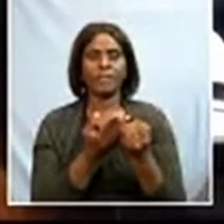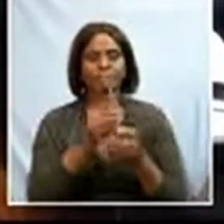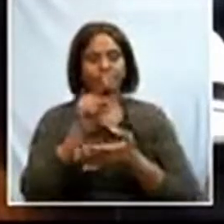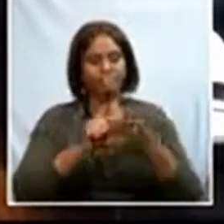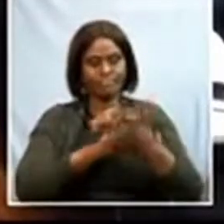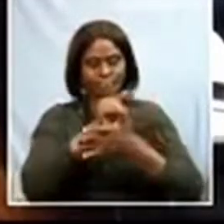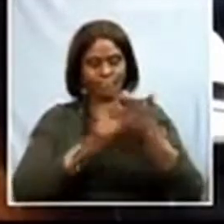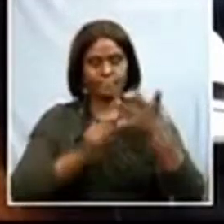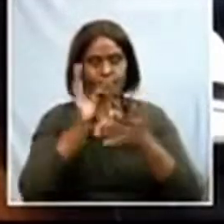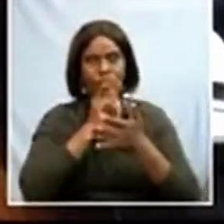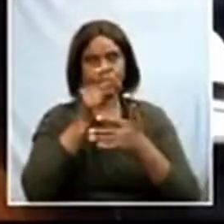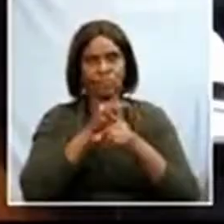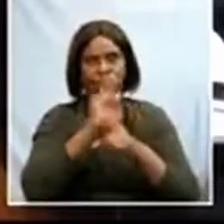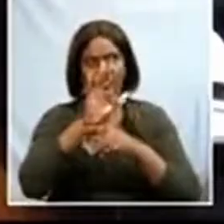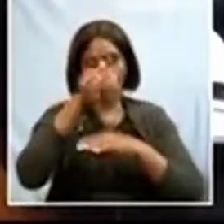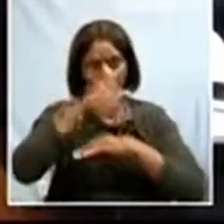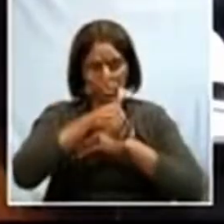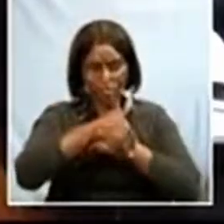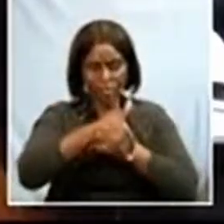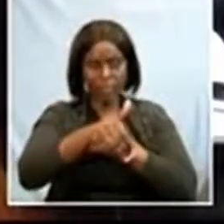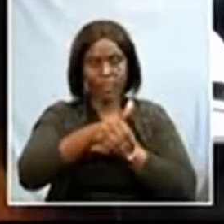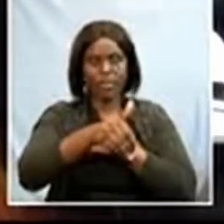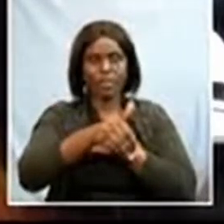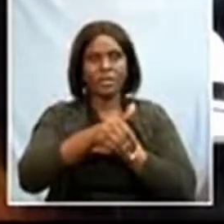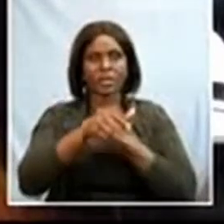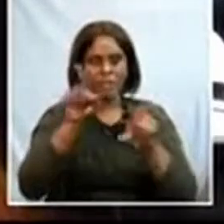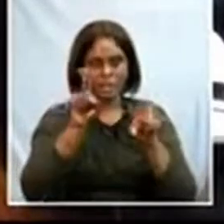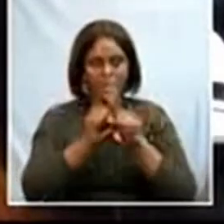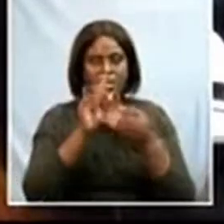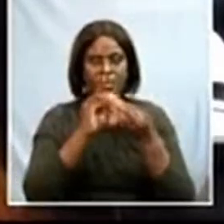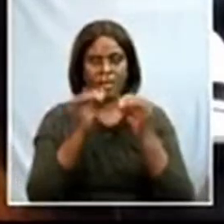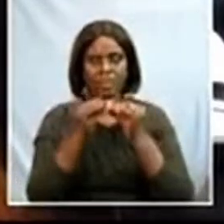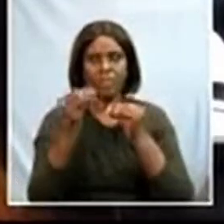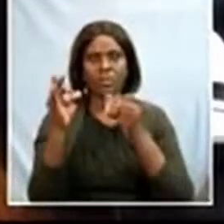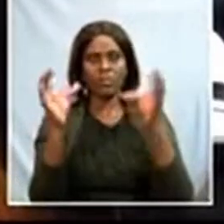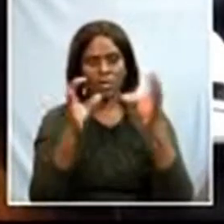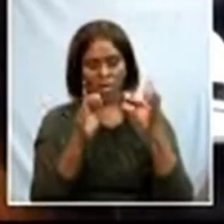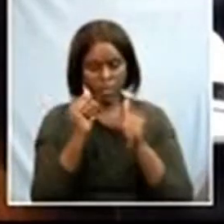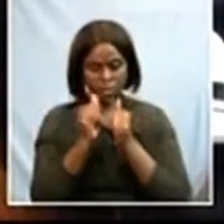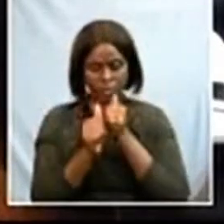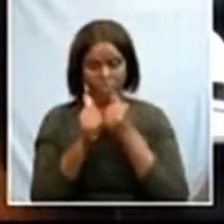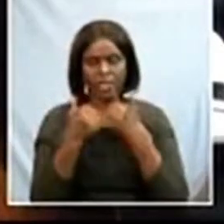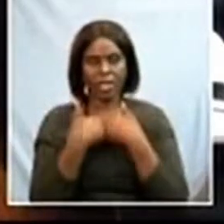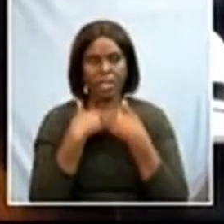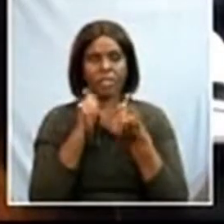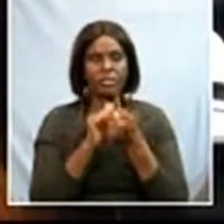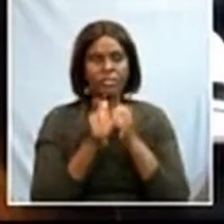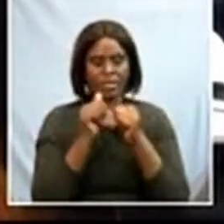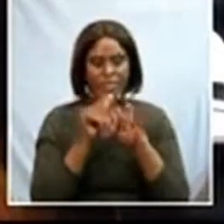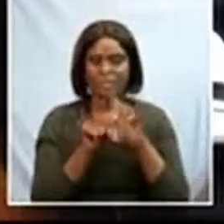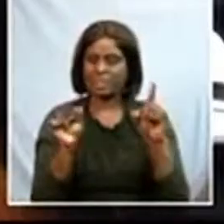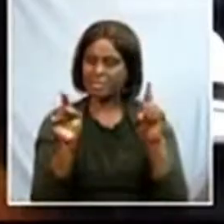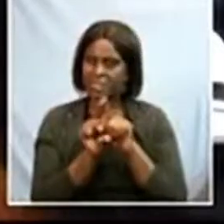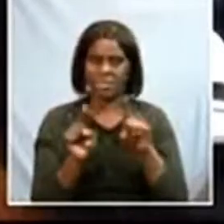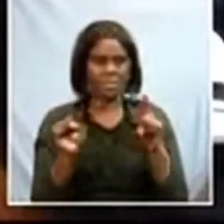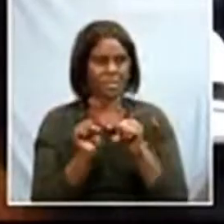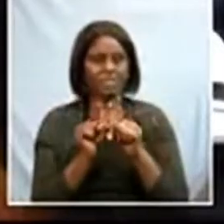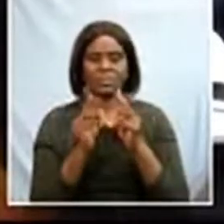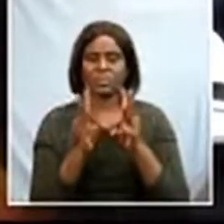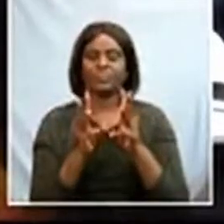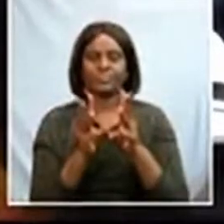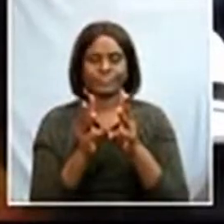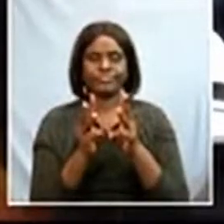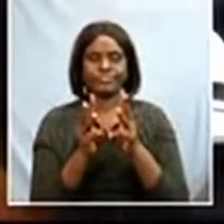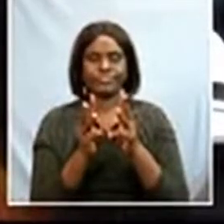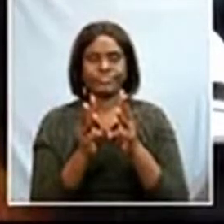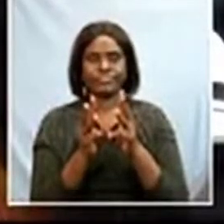terminated from its registration, and the number of councils that were affected in the same stream,